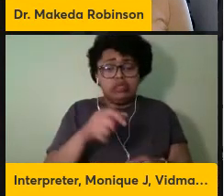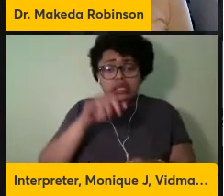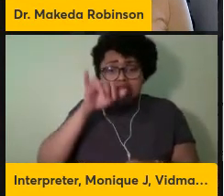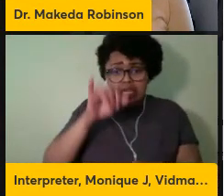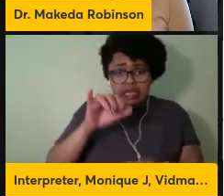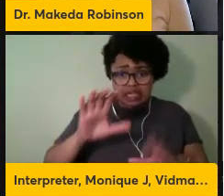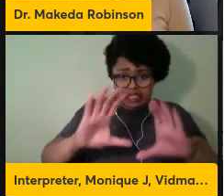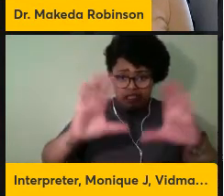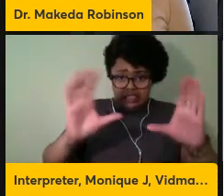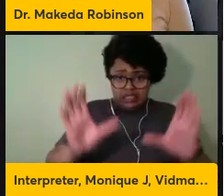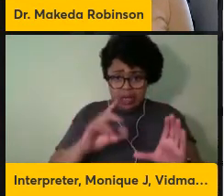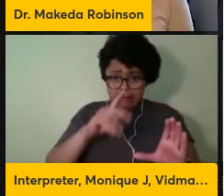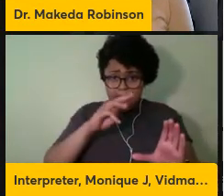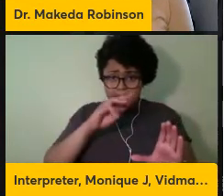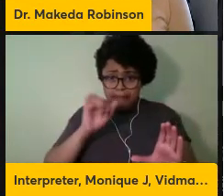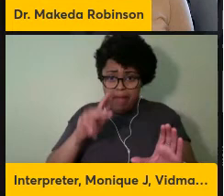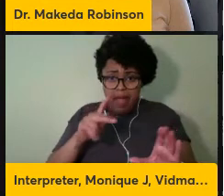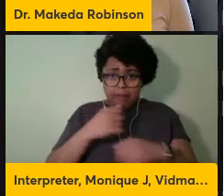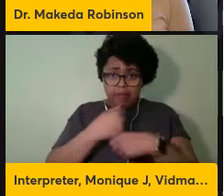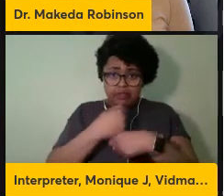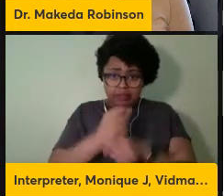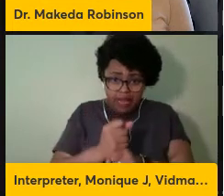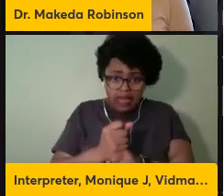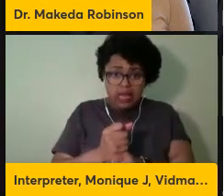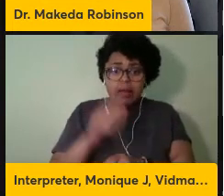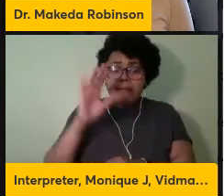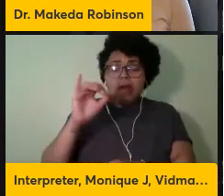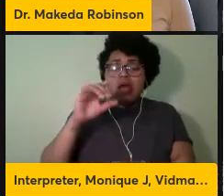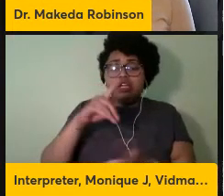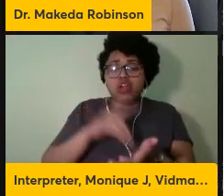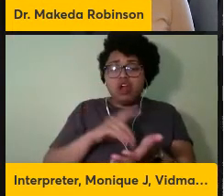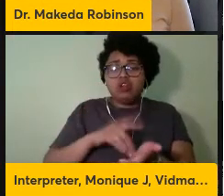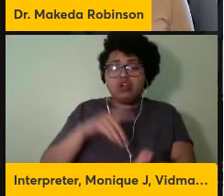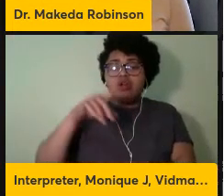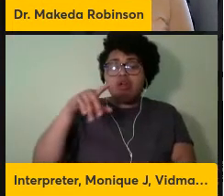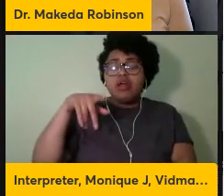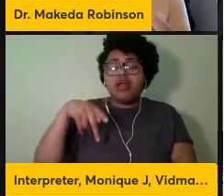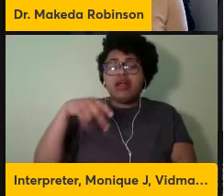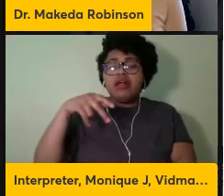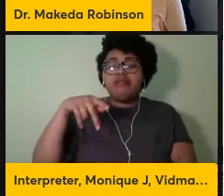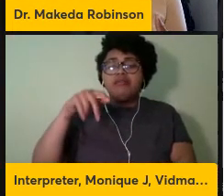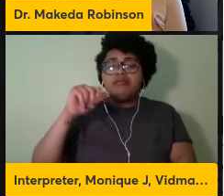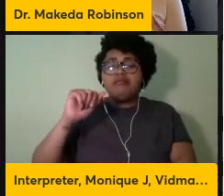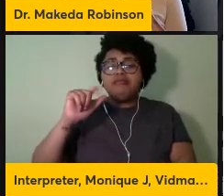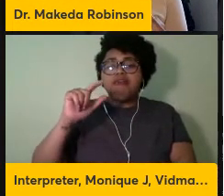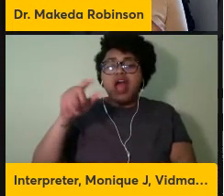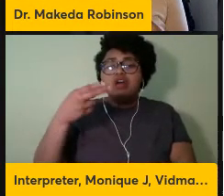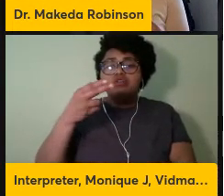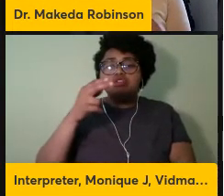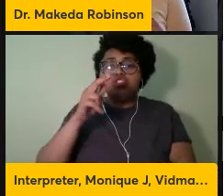Dr. Fauci during the HIV epidemic, where there was just one virus, but it's been